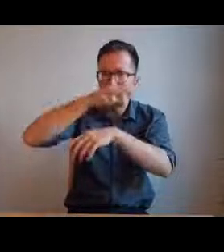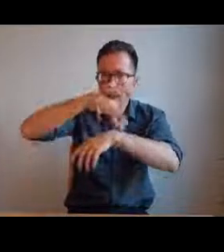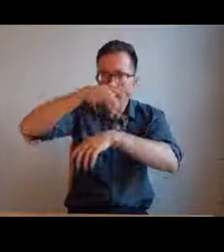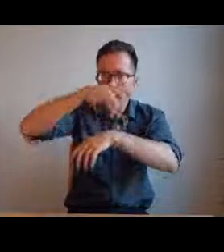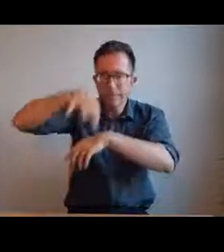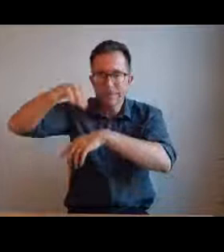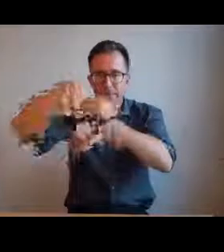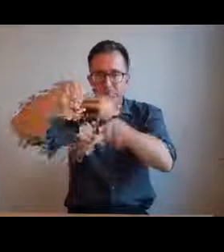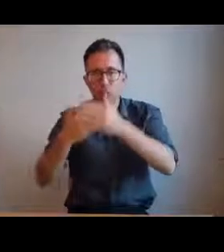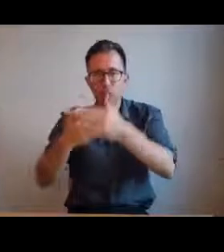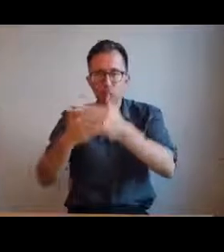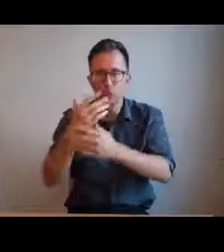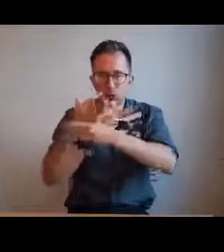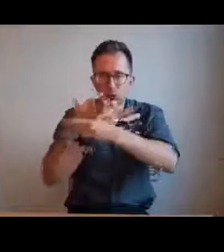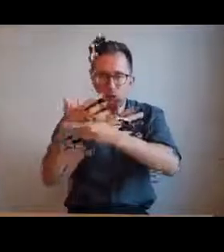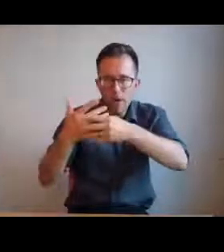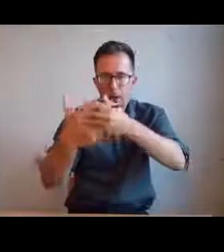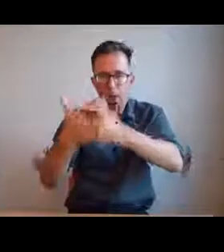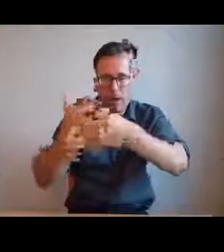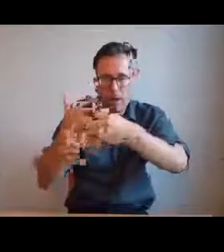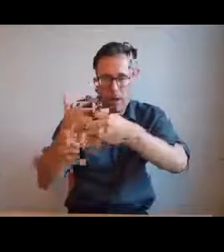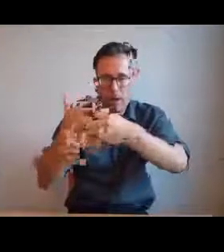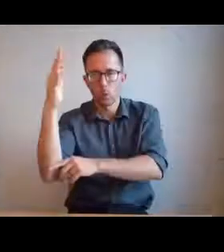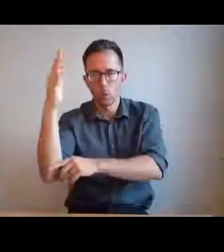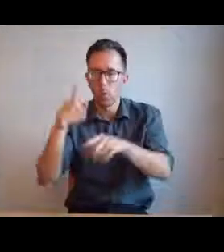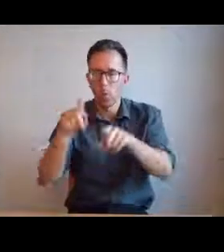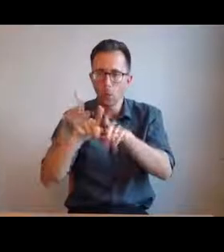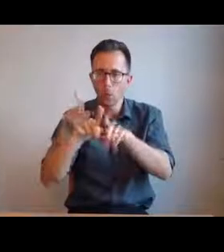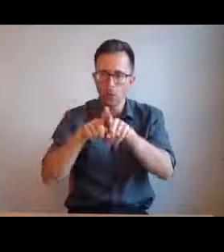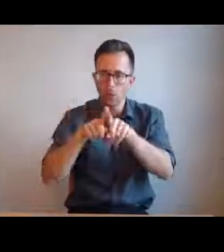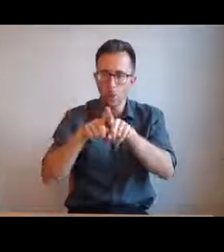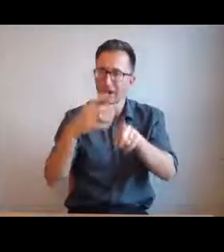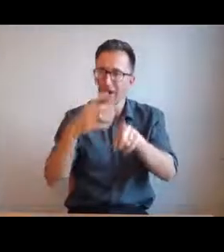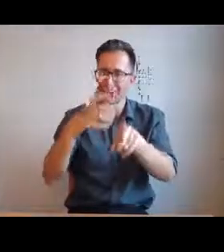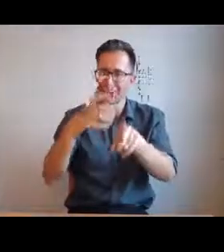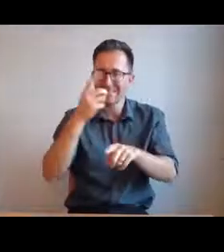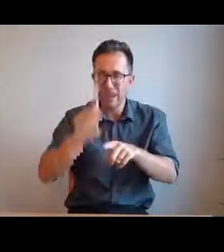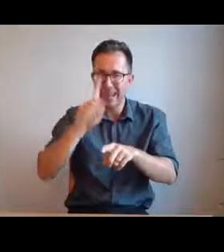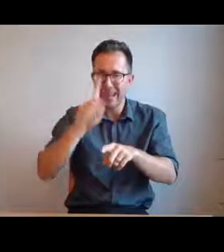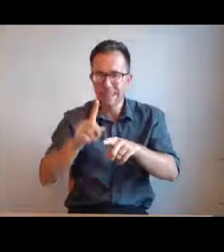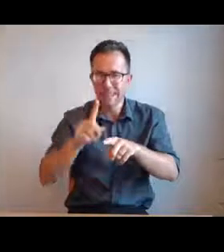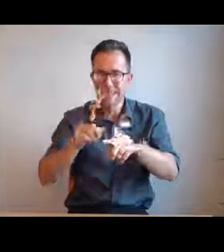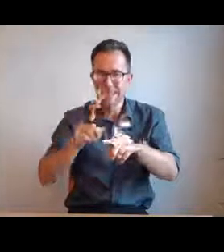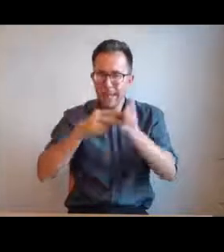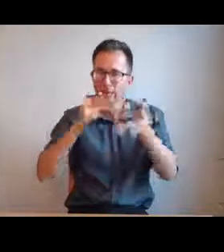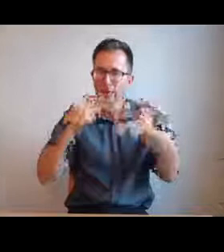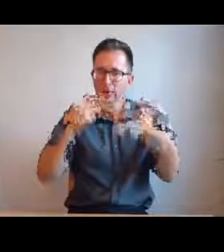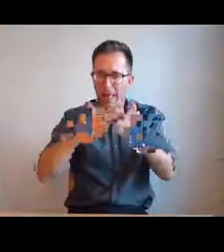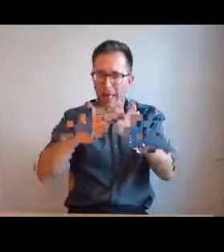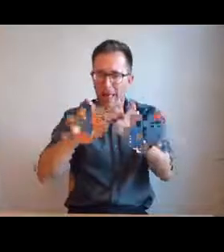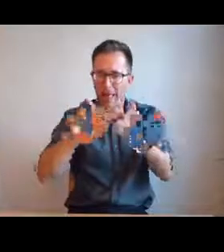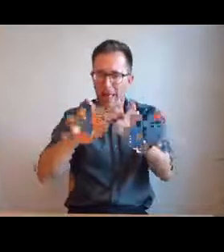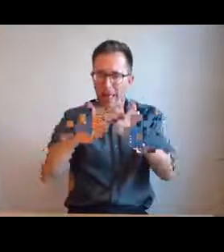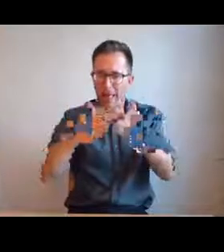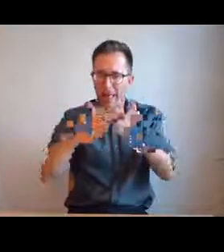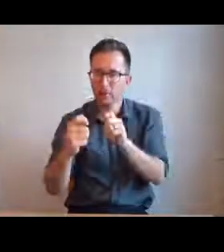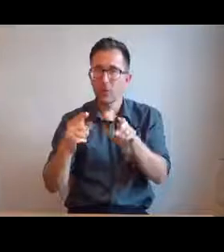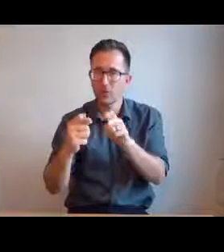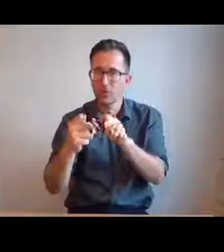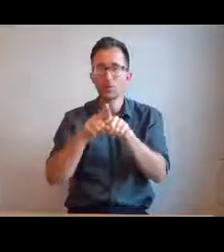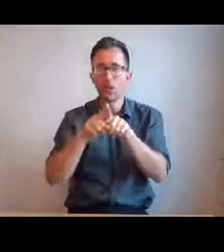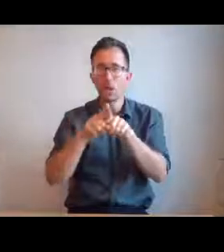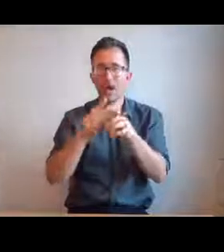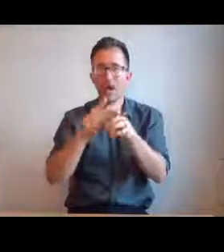proposed utility works. We've also reduced proposed ancient woodland compensation to the south of High Speed 1